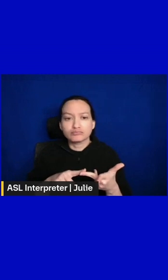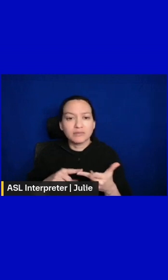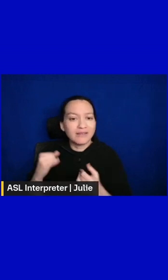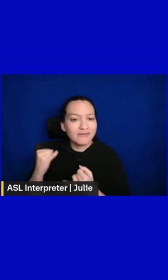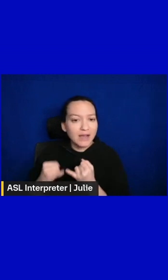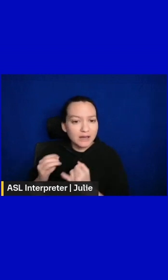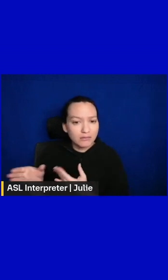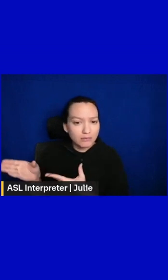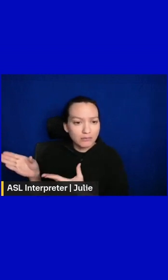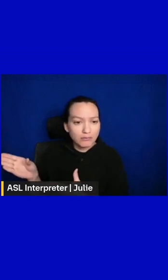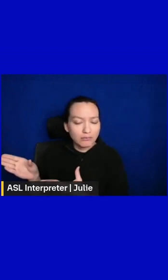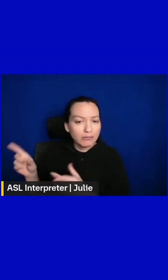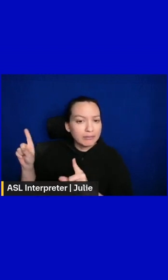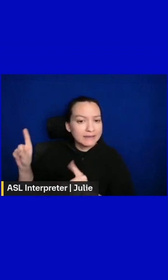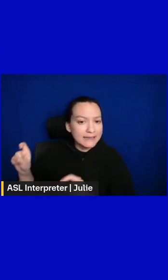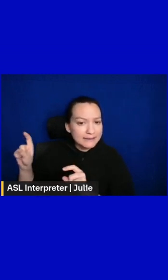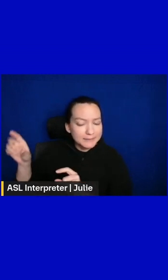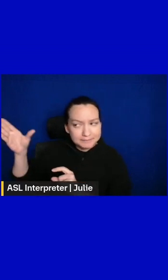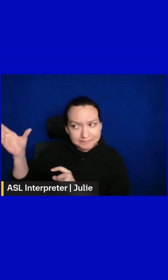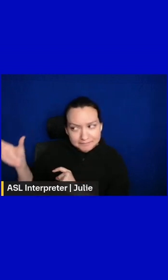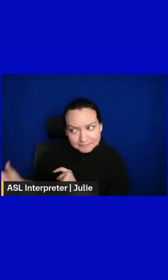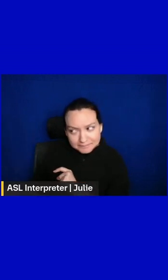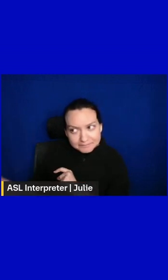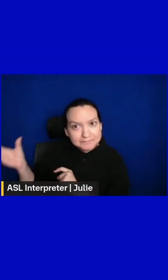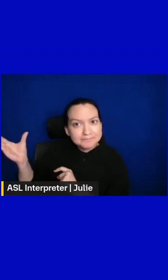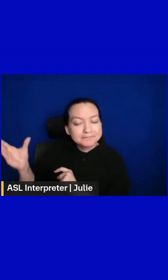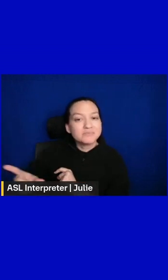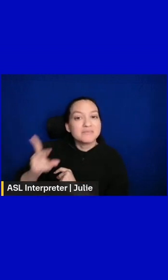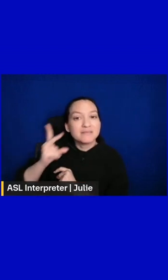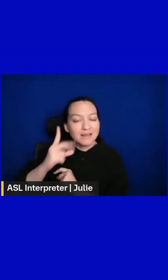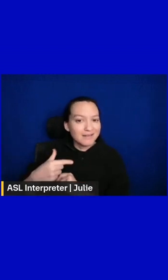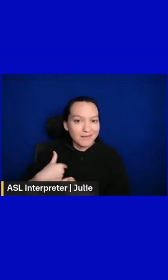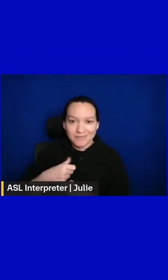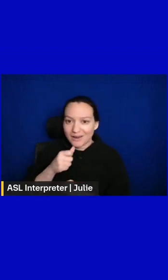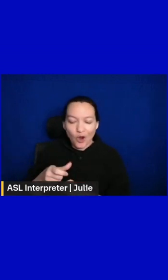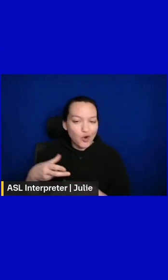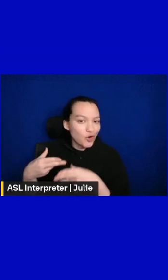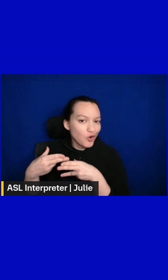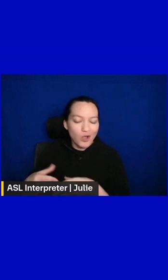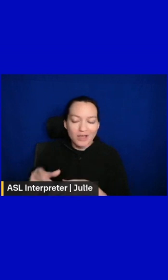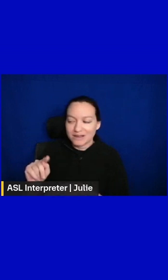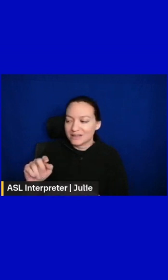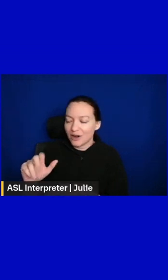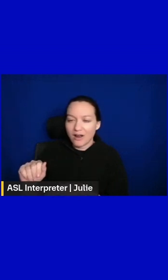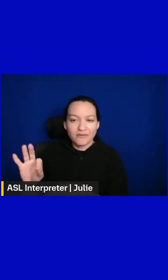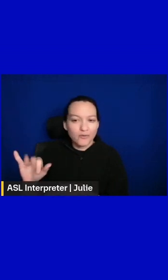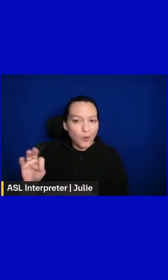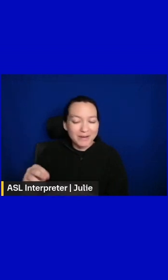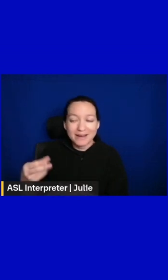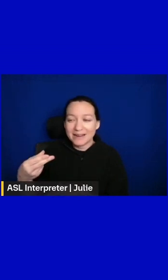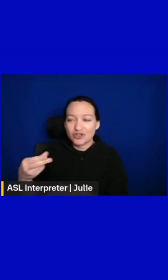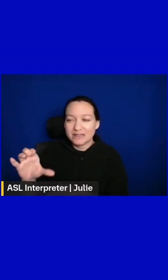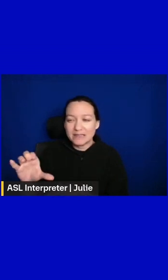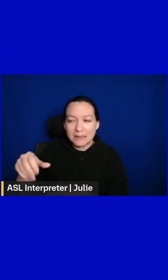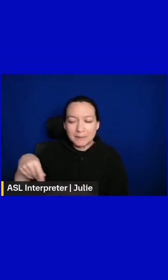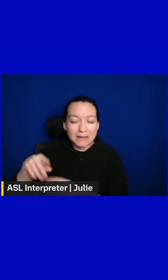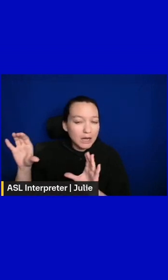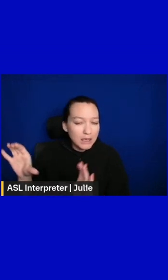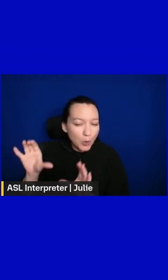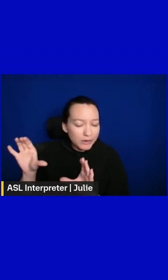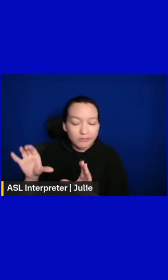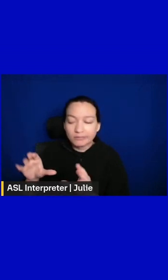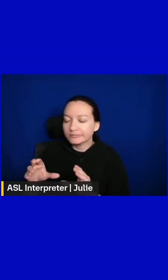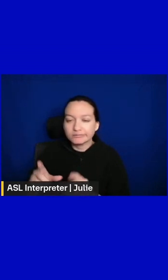out the testing. In this case, I'm not calling the Terraform HCP cloud, I'm actually calling